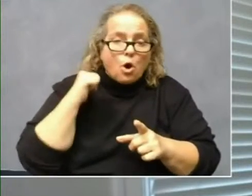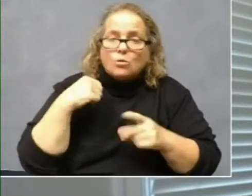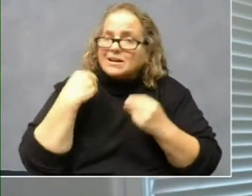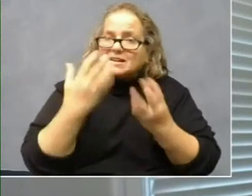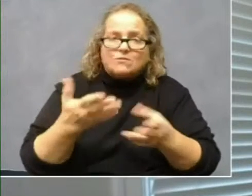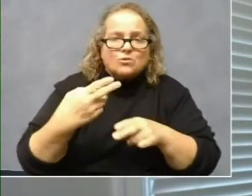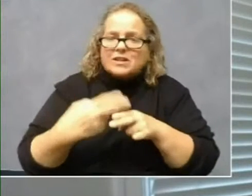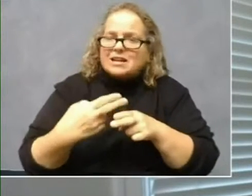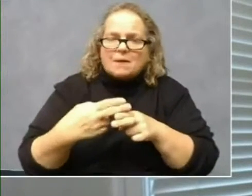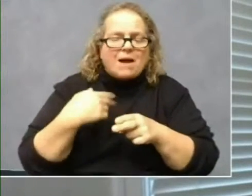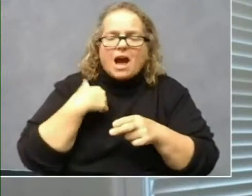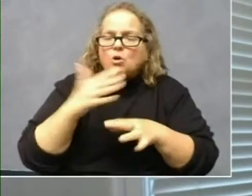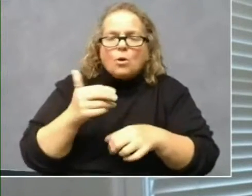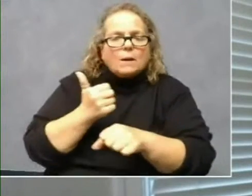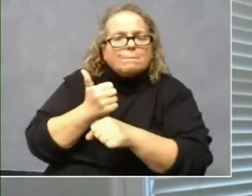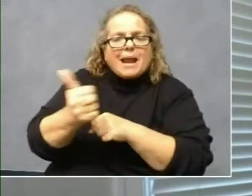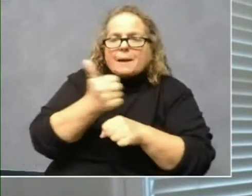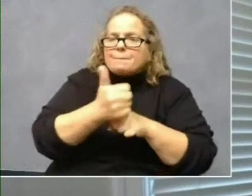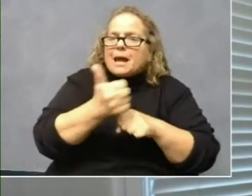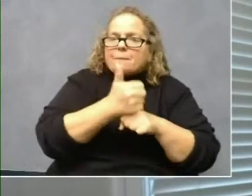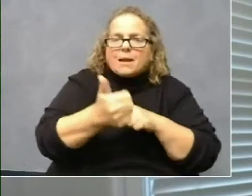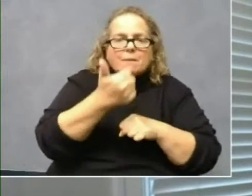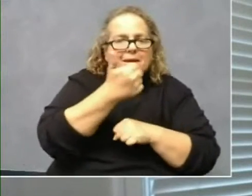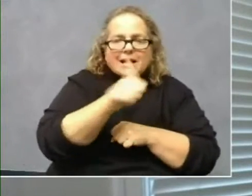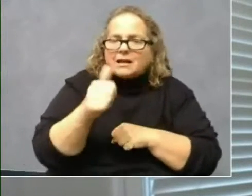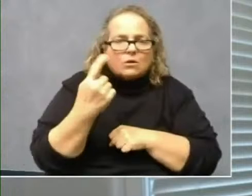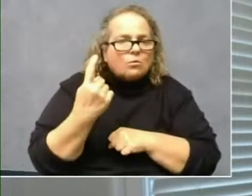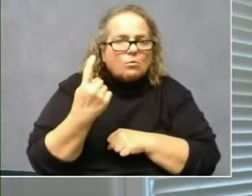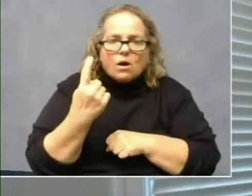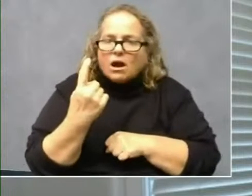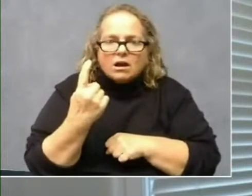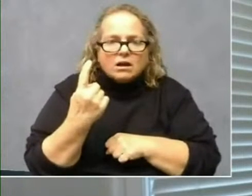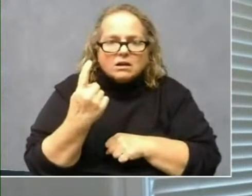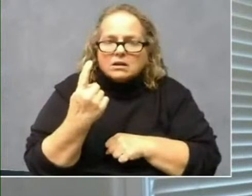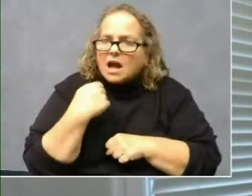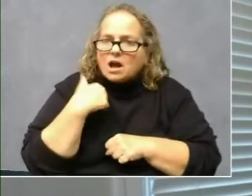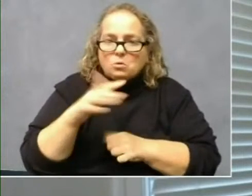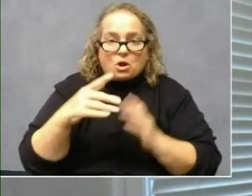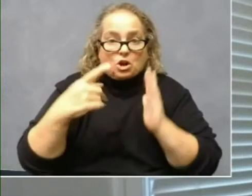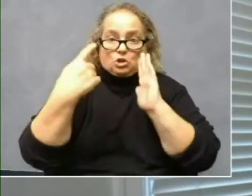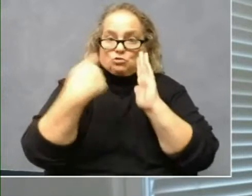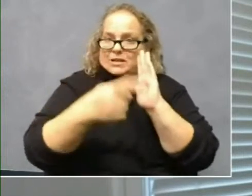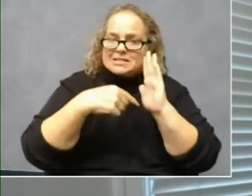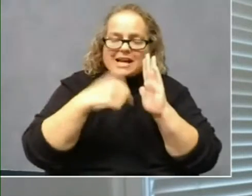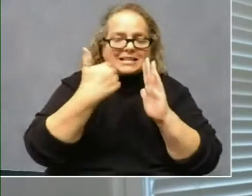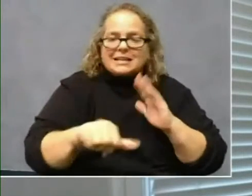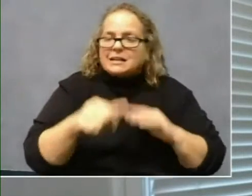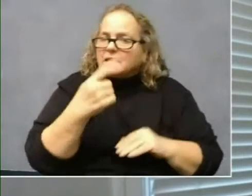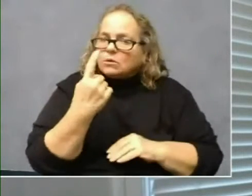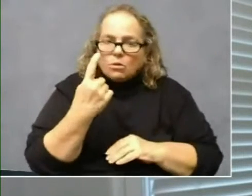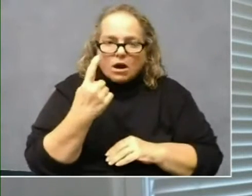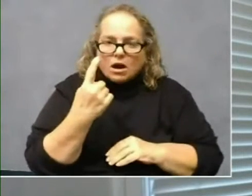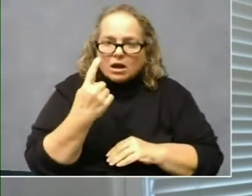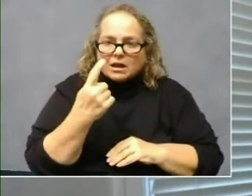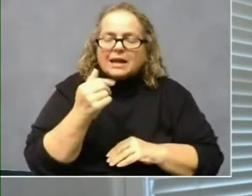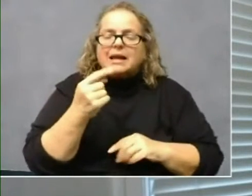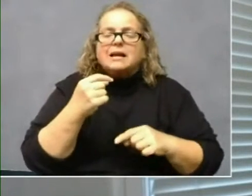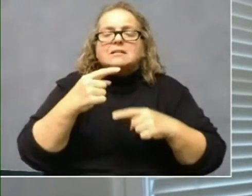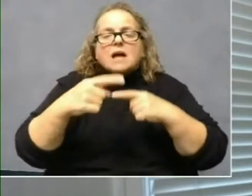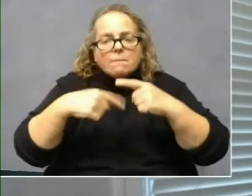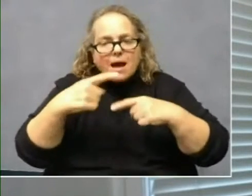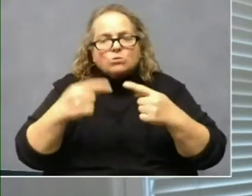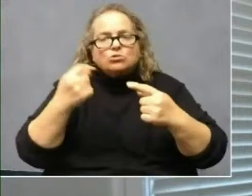make anybody feel they were singled out, to be criticized, that they did anything wrong. This is about trying to share with